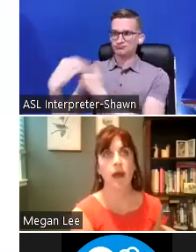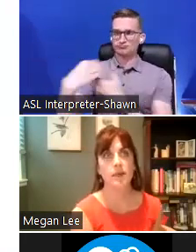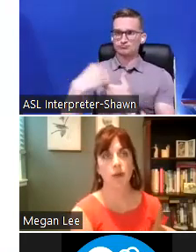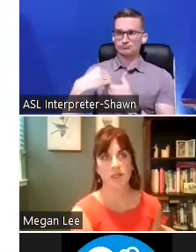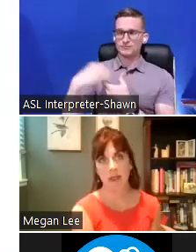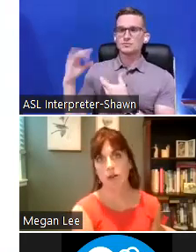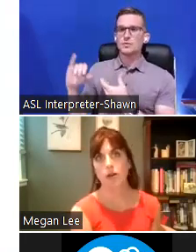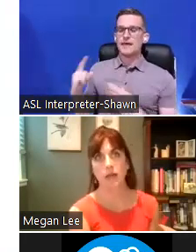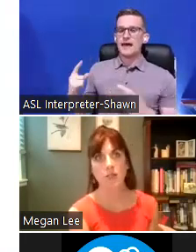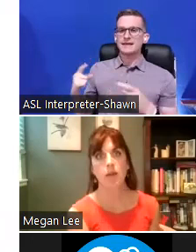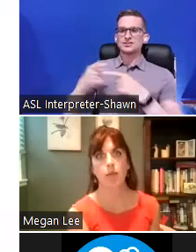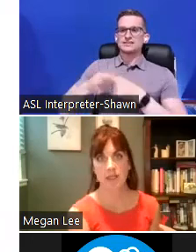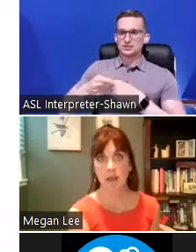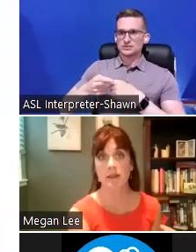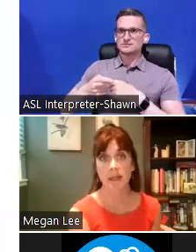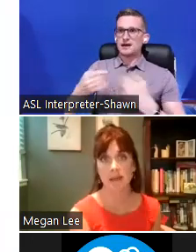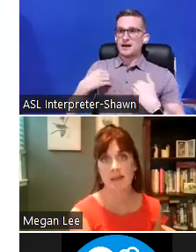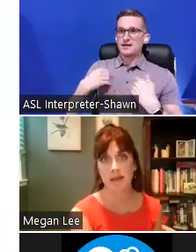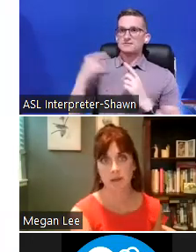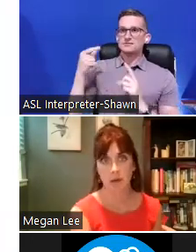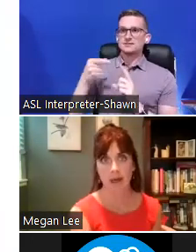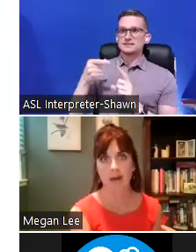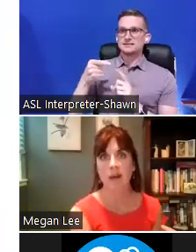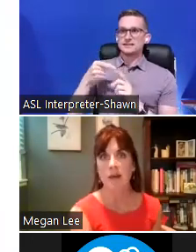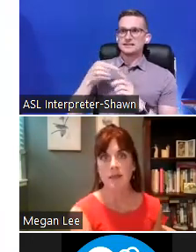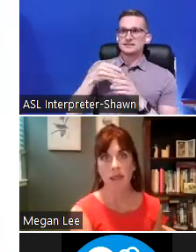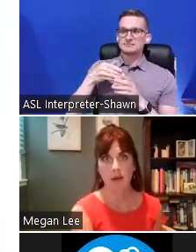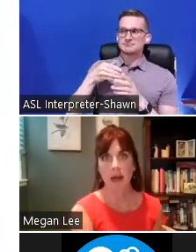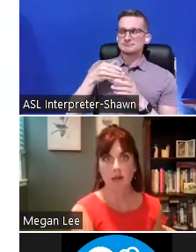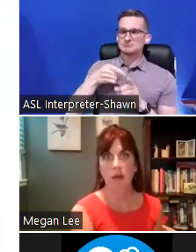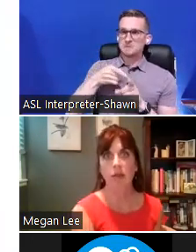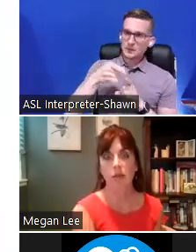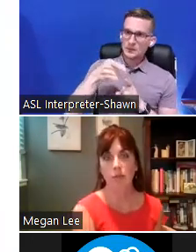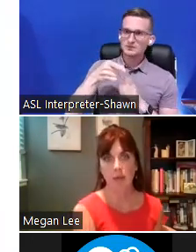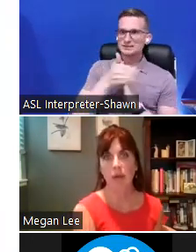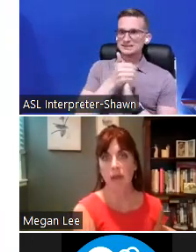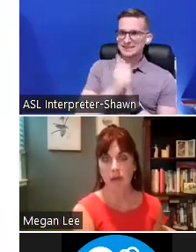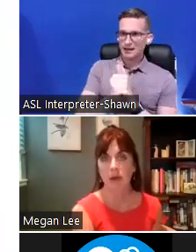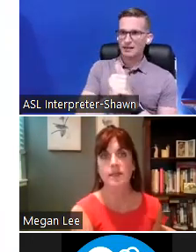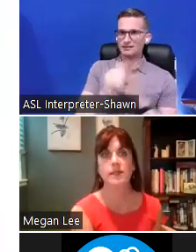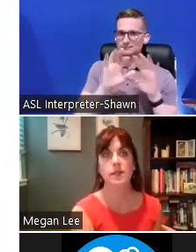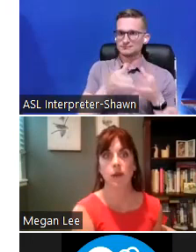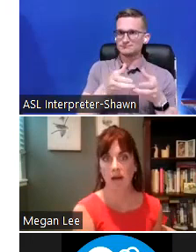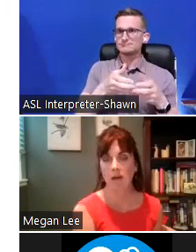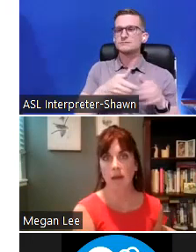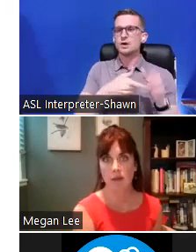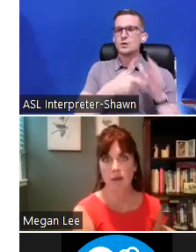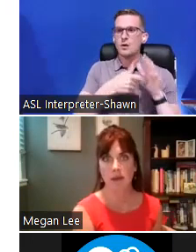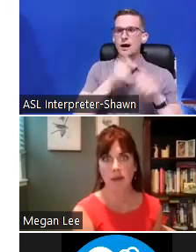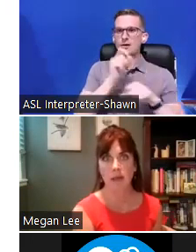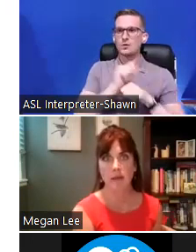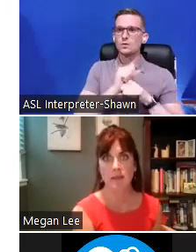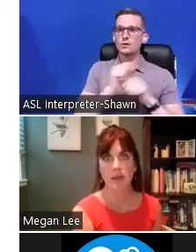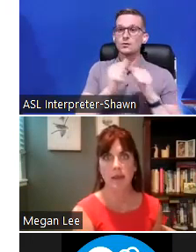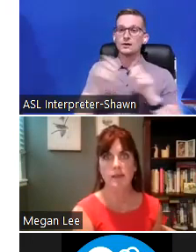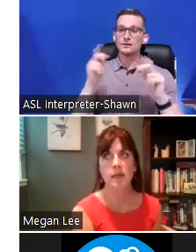it has a particular niche and a particular skill set that's required to interact with people in crisis who have intellectual and